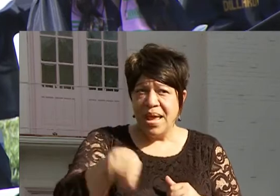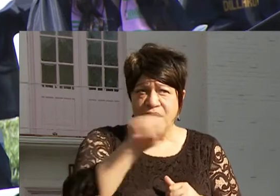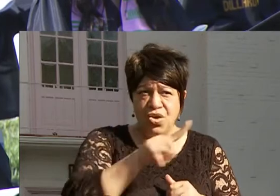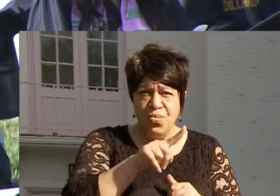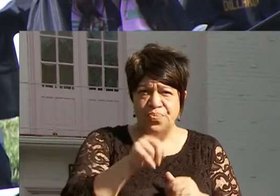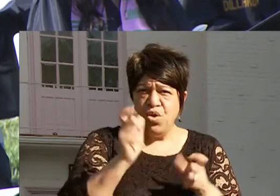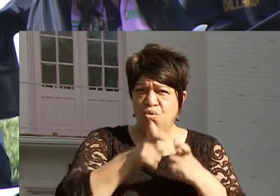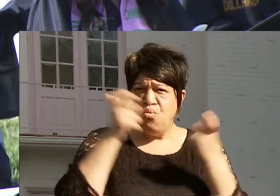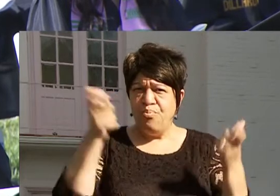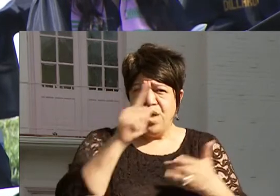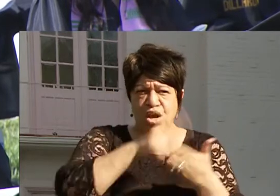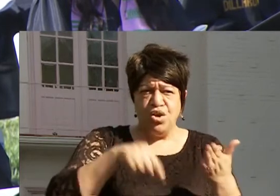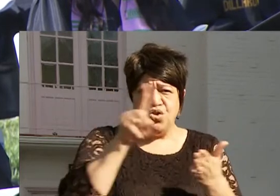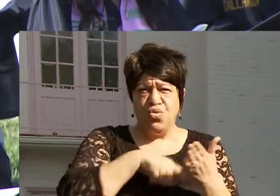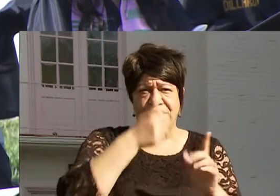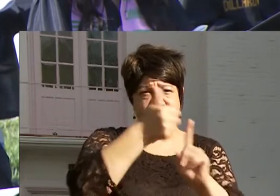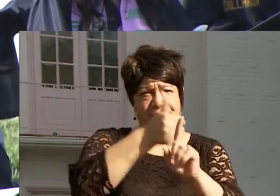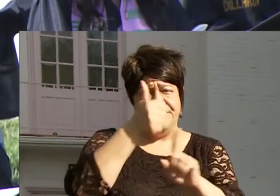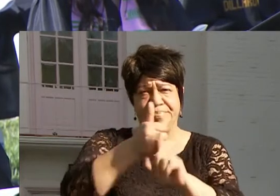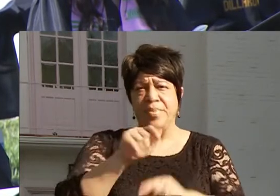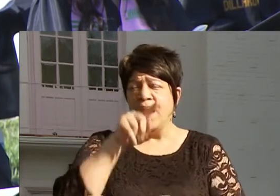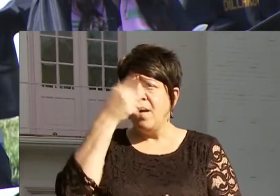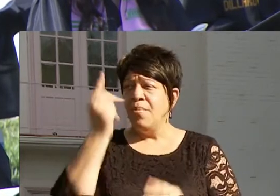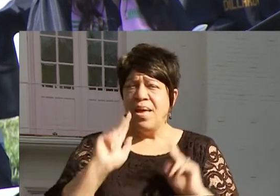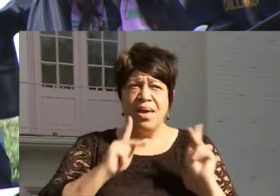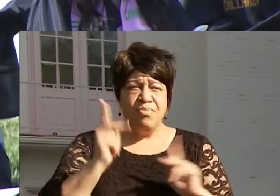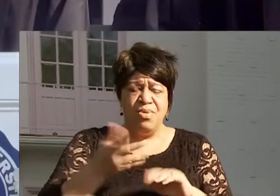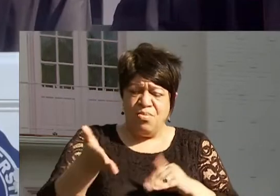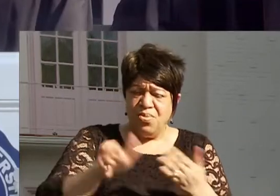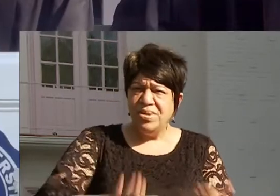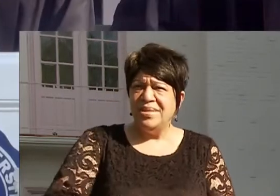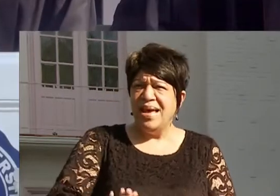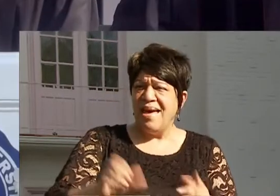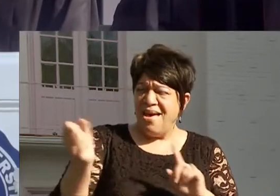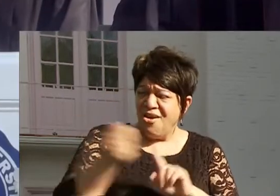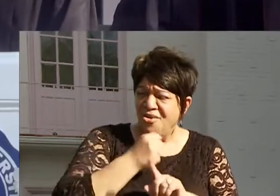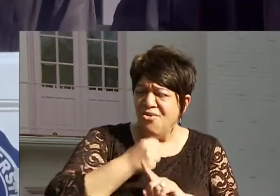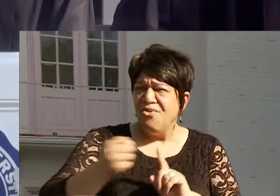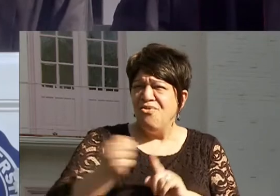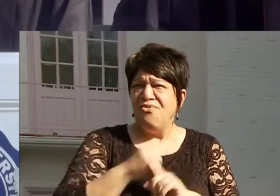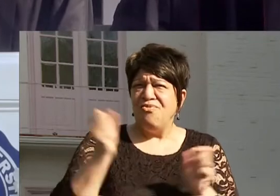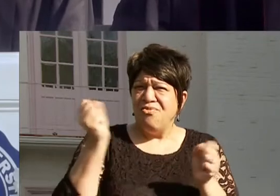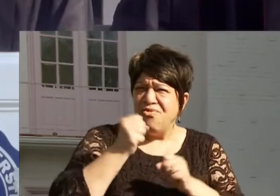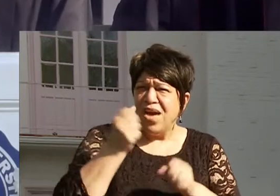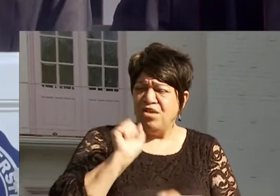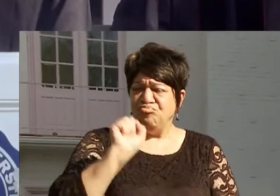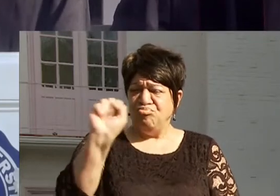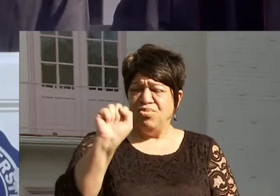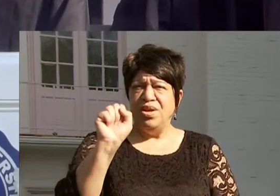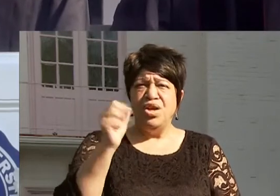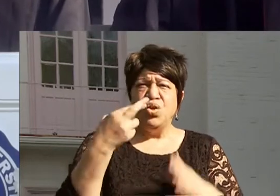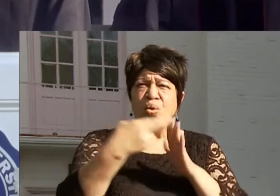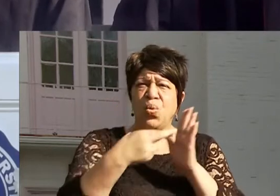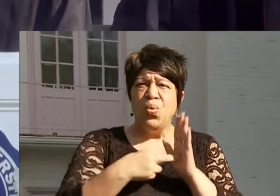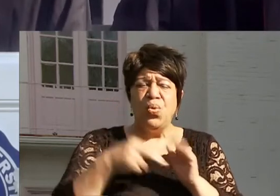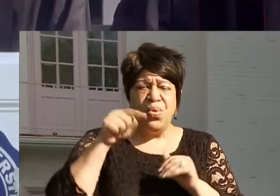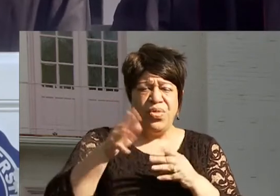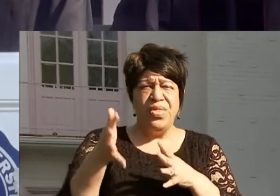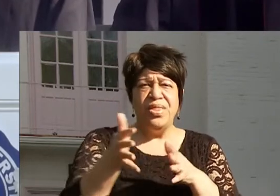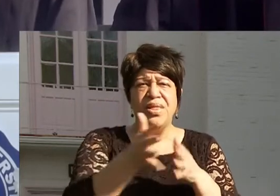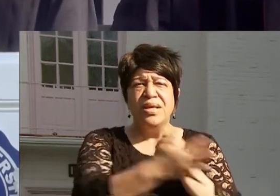are themselves. Black people have literally died fighting for what the ruling class in this country assume as